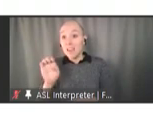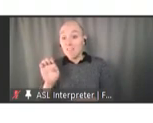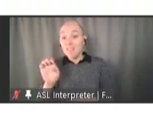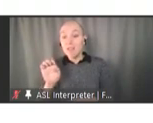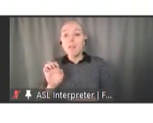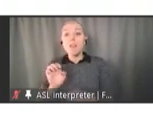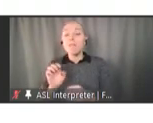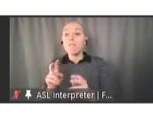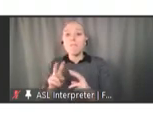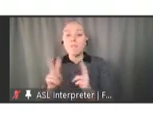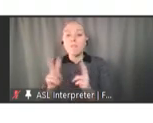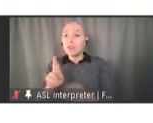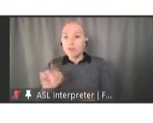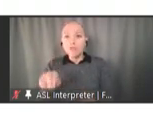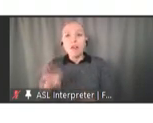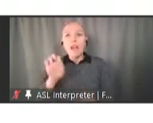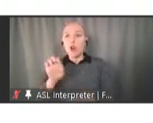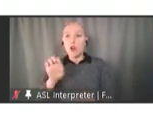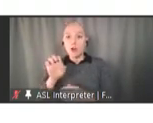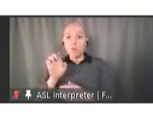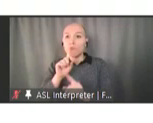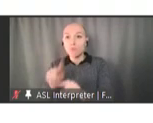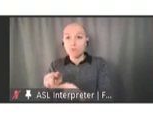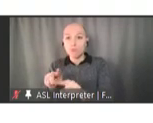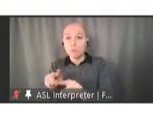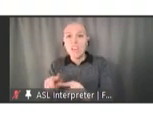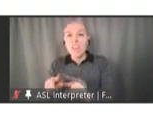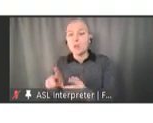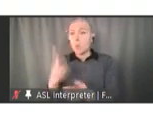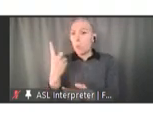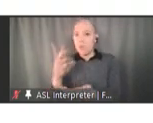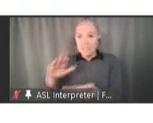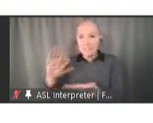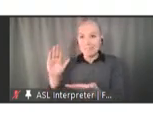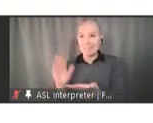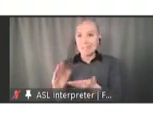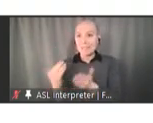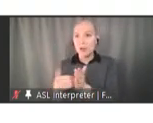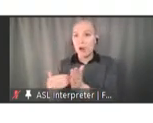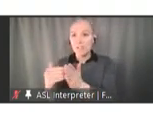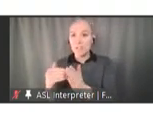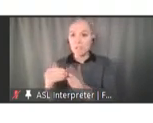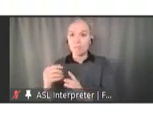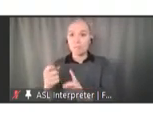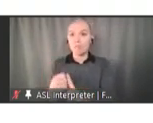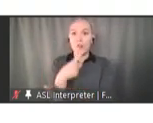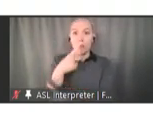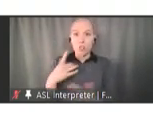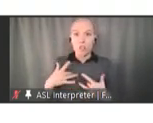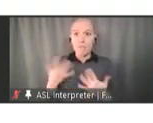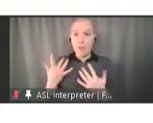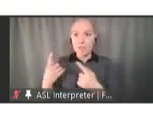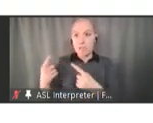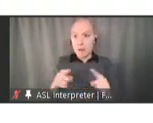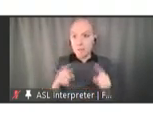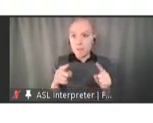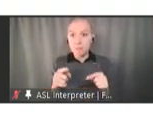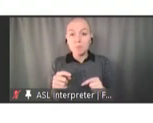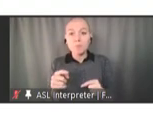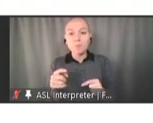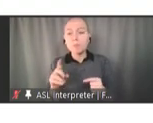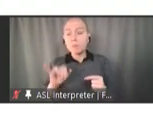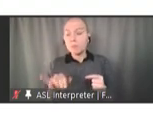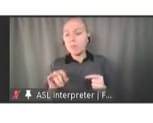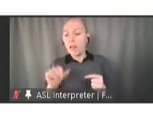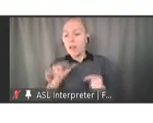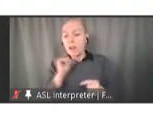least frequent adverse events that we see reported I don't think I have that data on this presentation, but